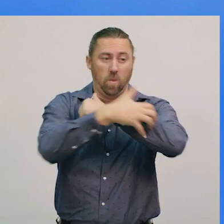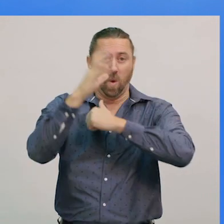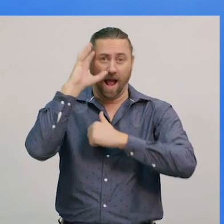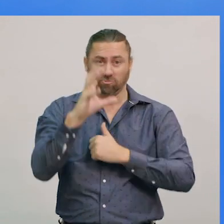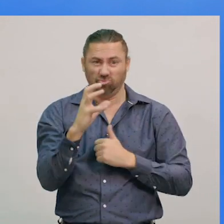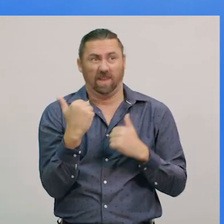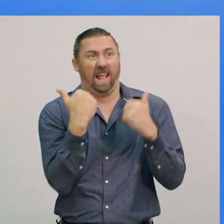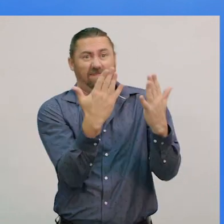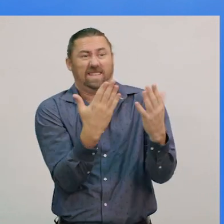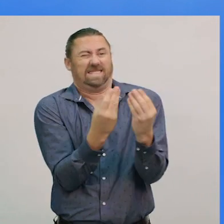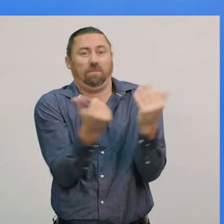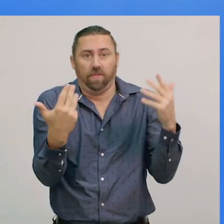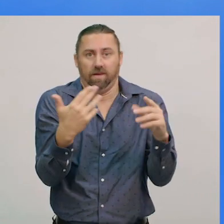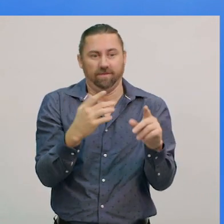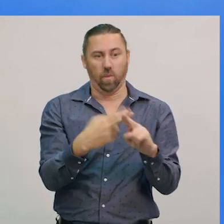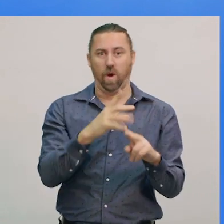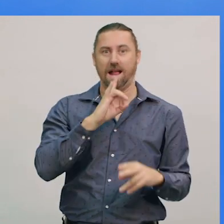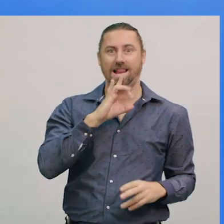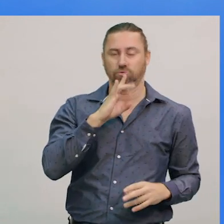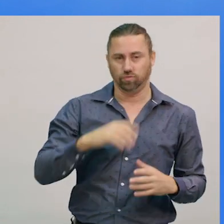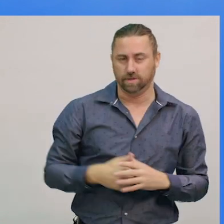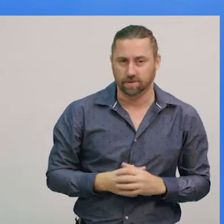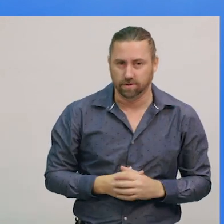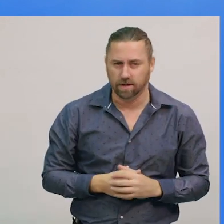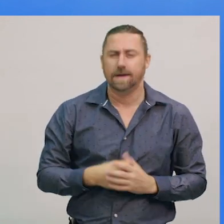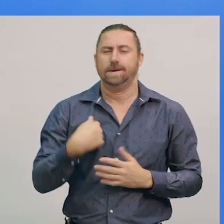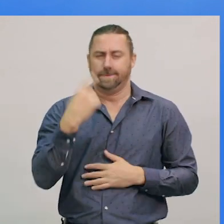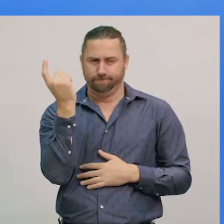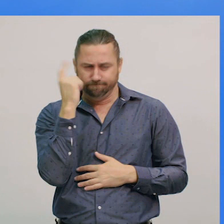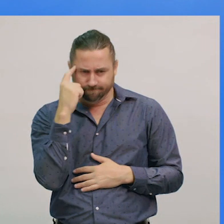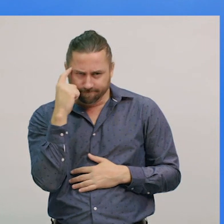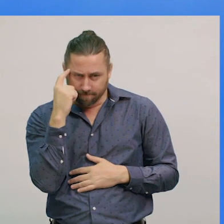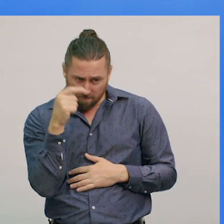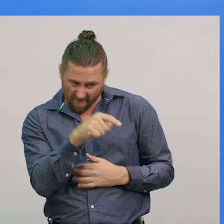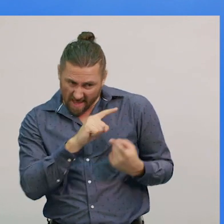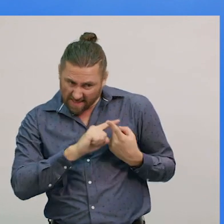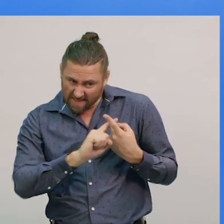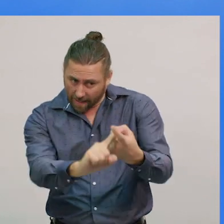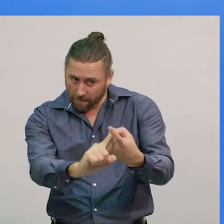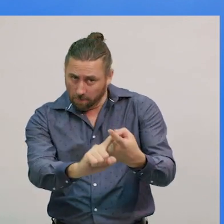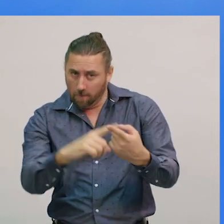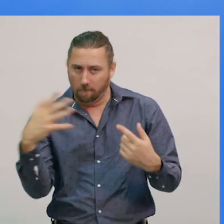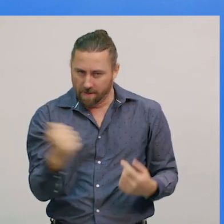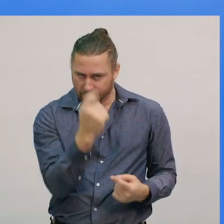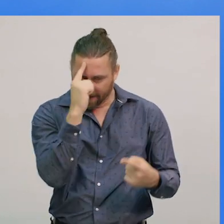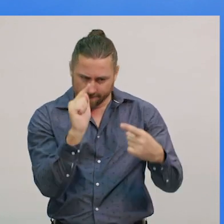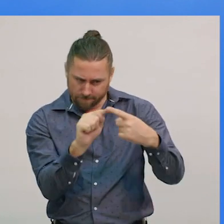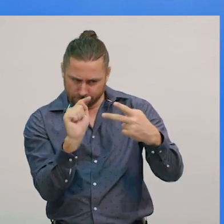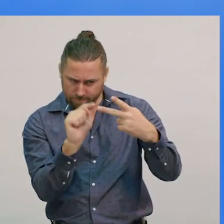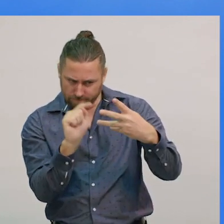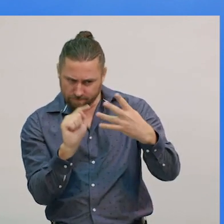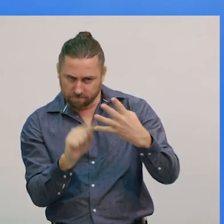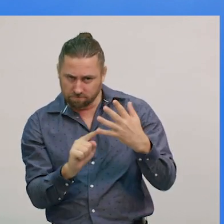countries. And to explore the sustainability of a solution, we need to consider other